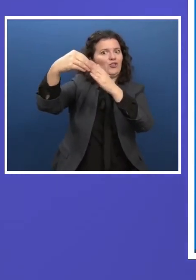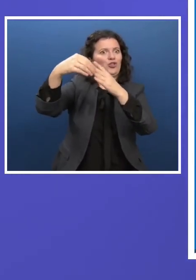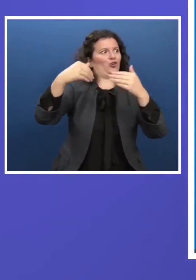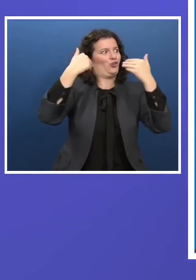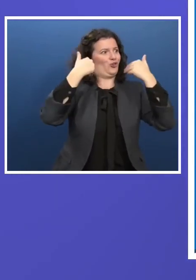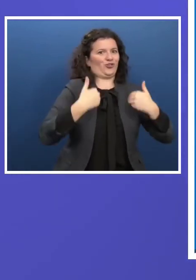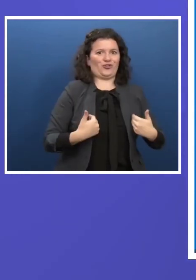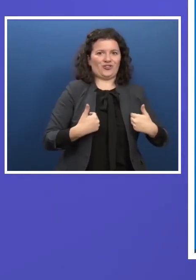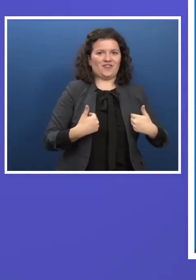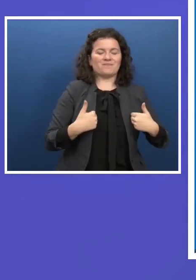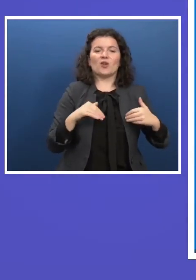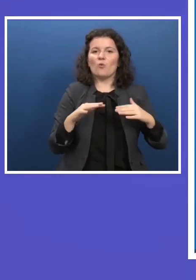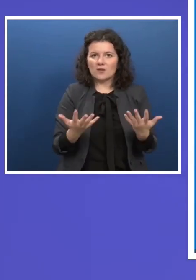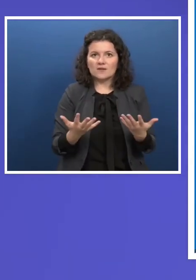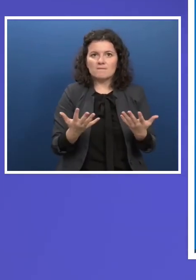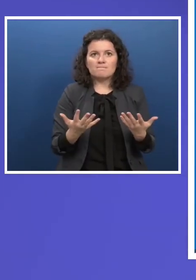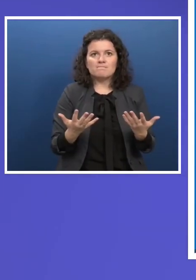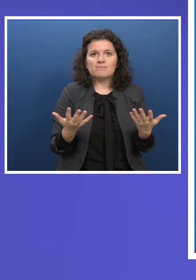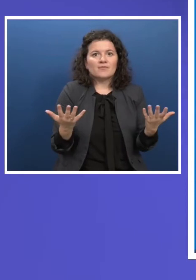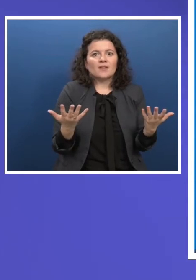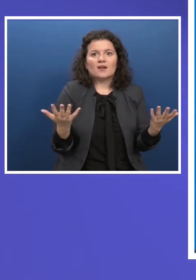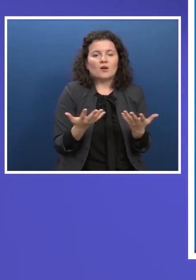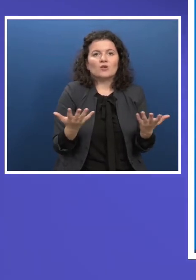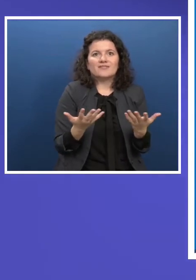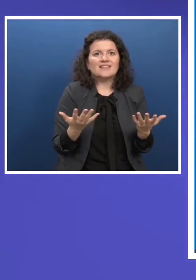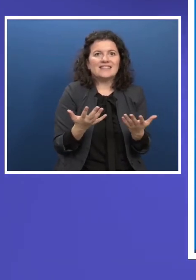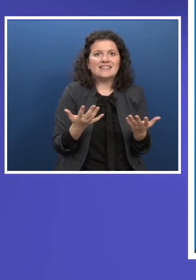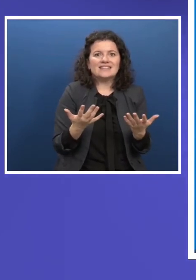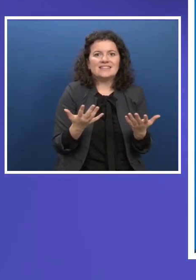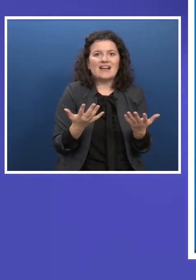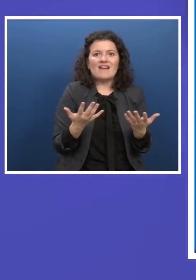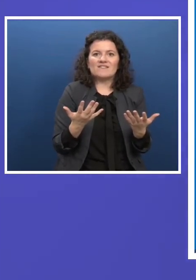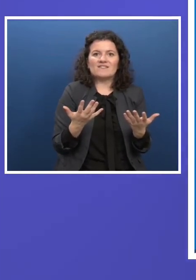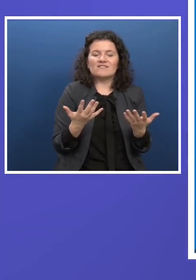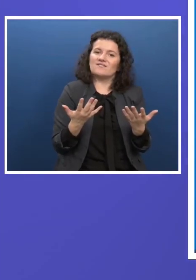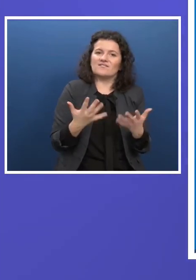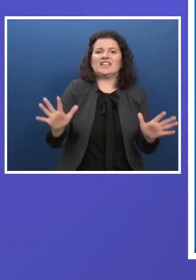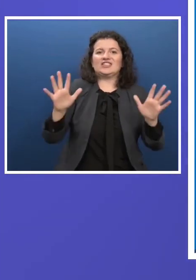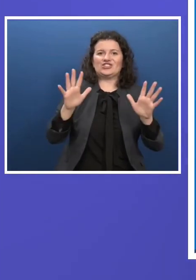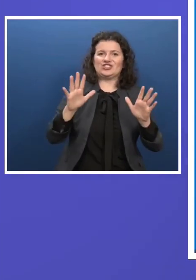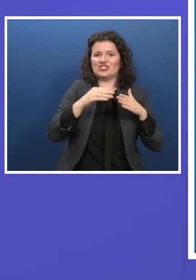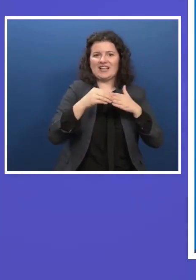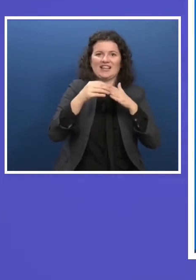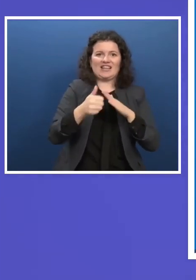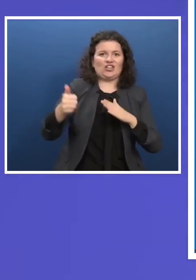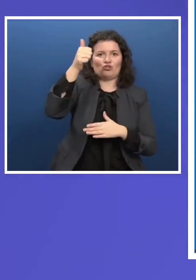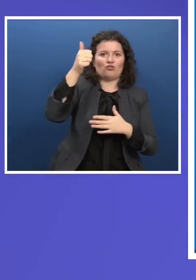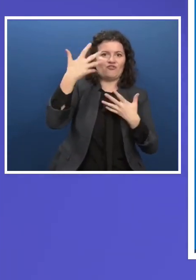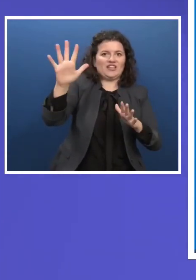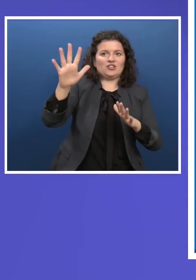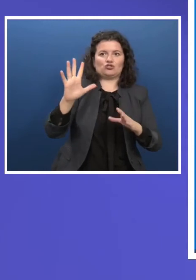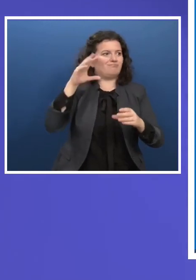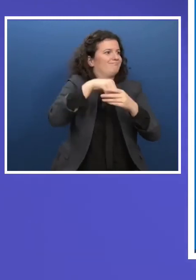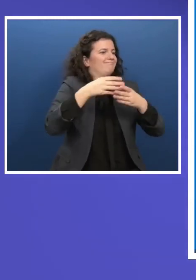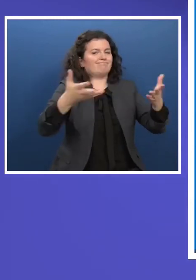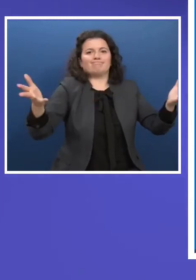that what is the problem? You are in a leadership position. You are in a senior position. So what do you